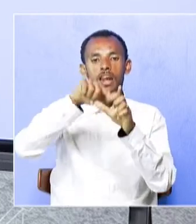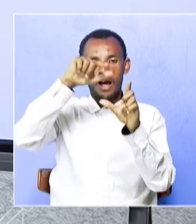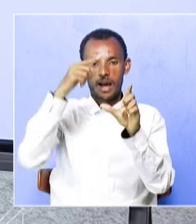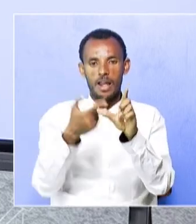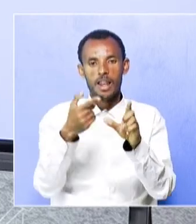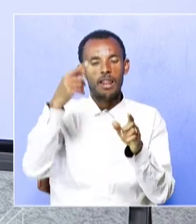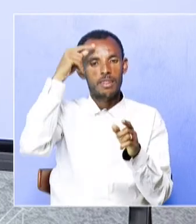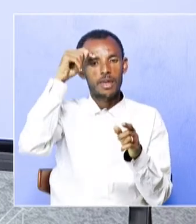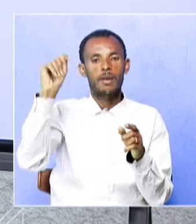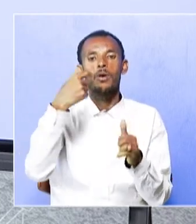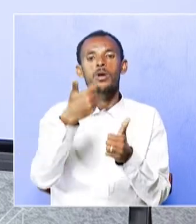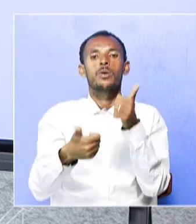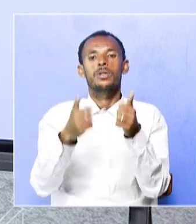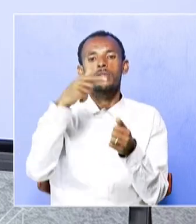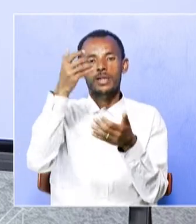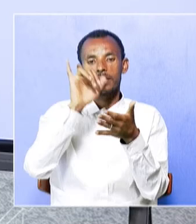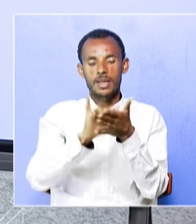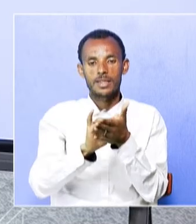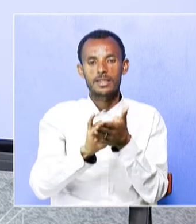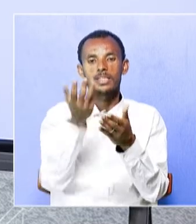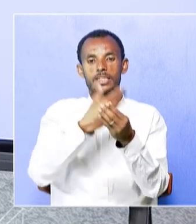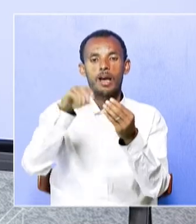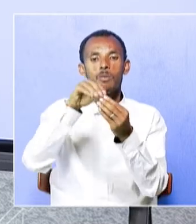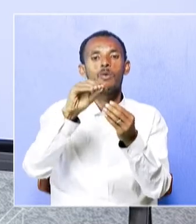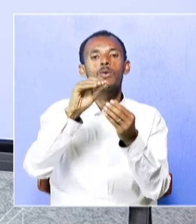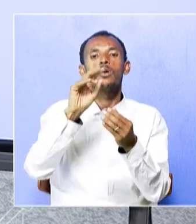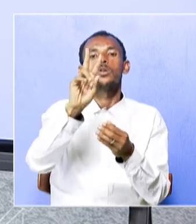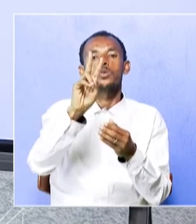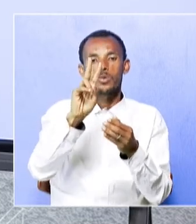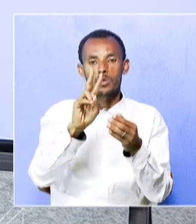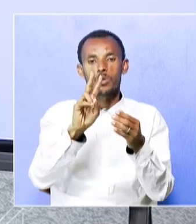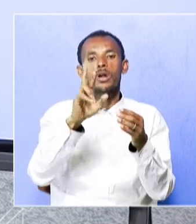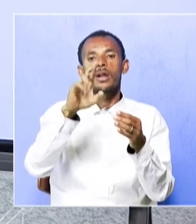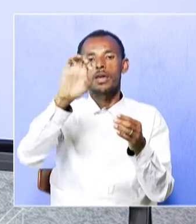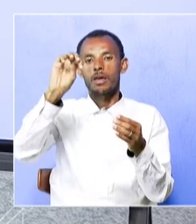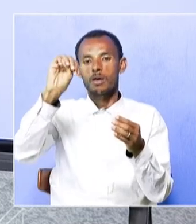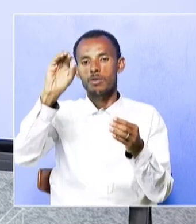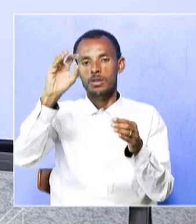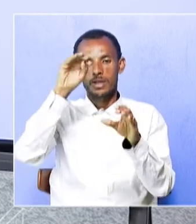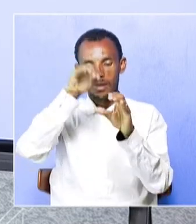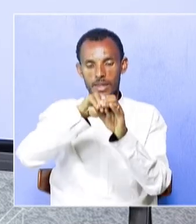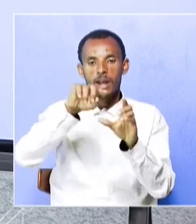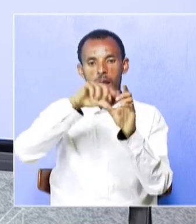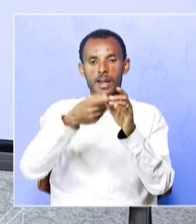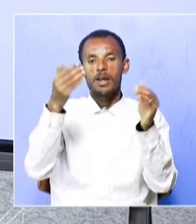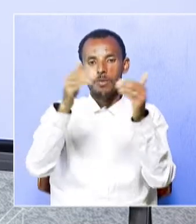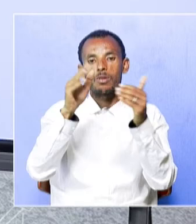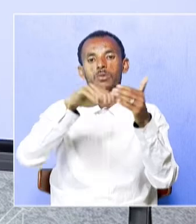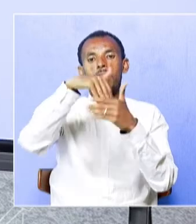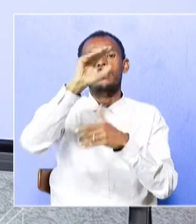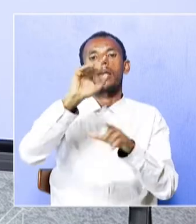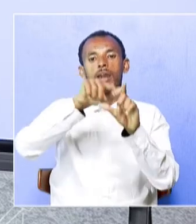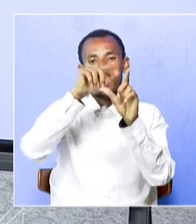angle theorem, which says the sum of the two remote interior angles is equal to the exterior